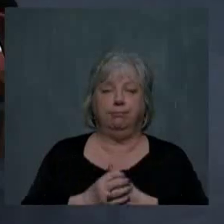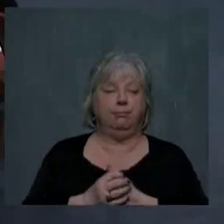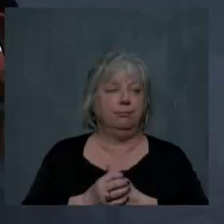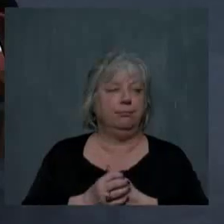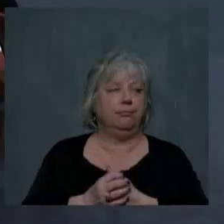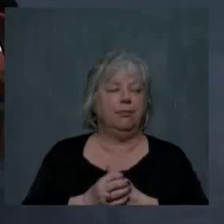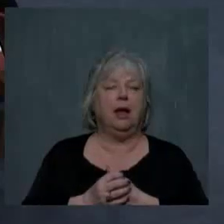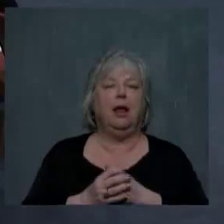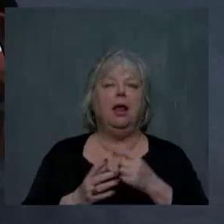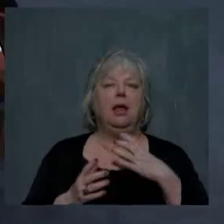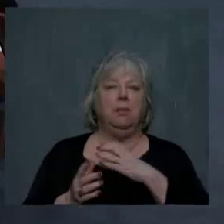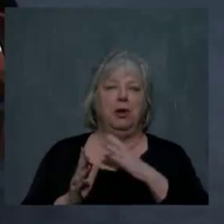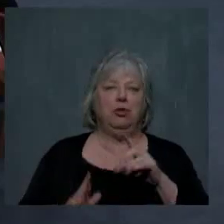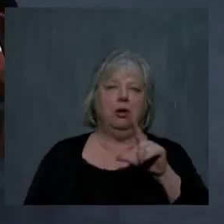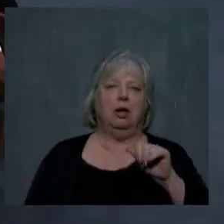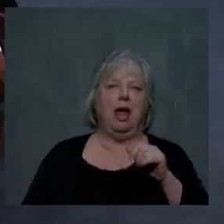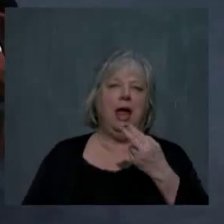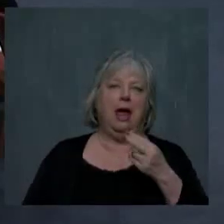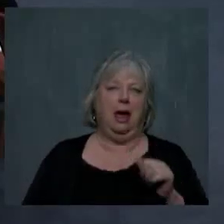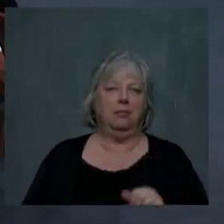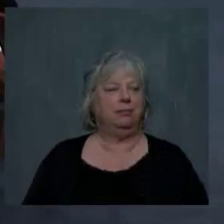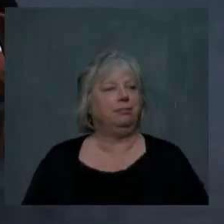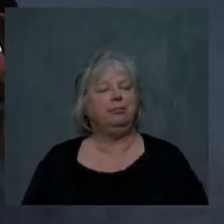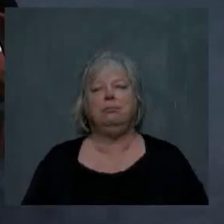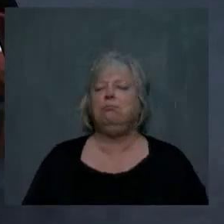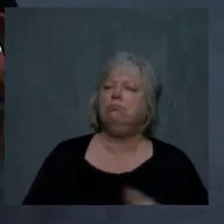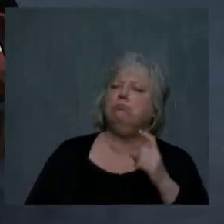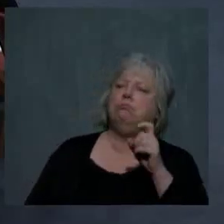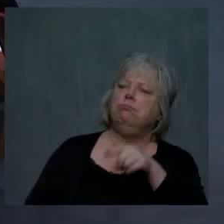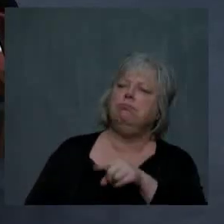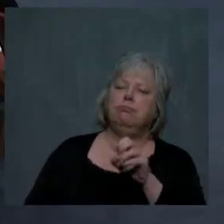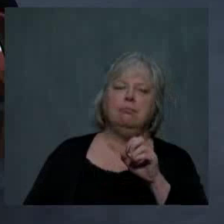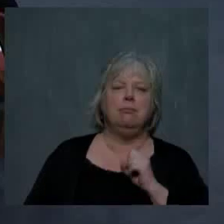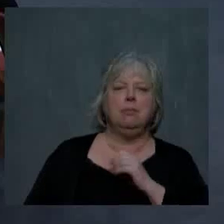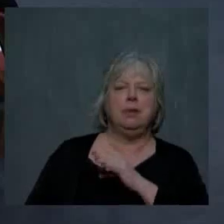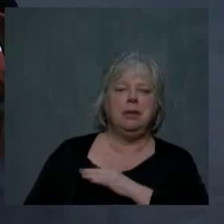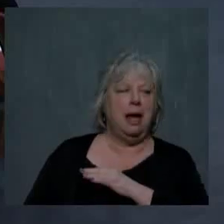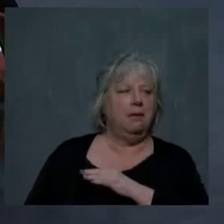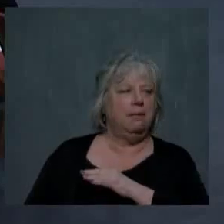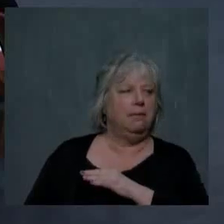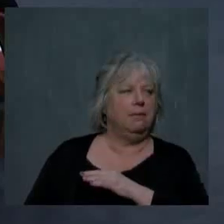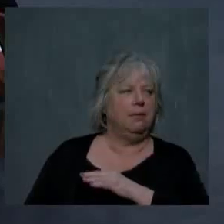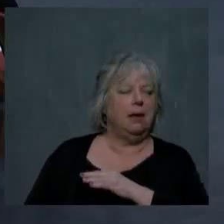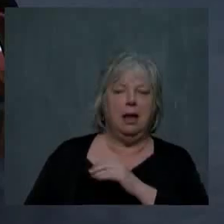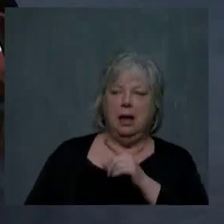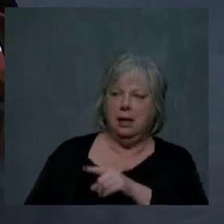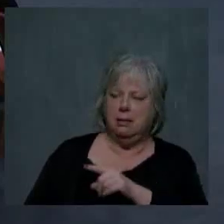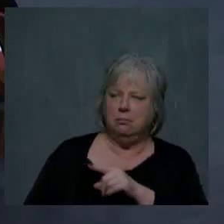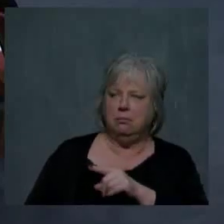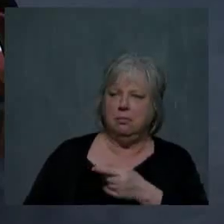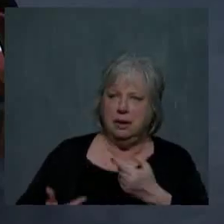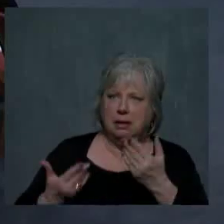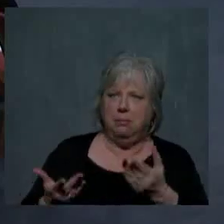Commissioner Leahy. This is for the staff. Did the Brooks survey submit a corrected survey?